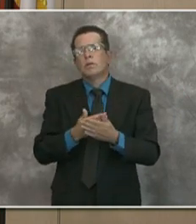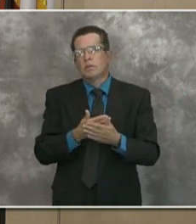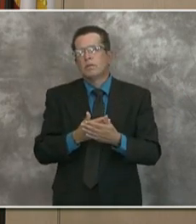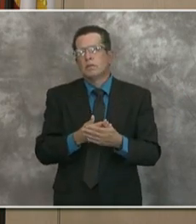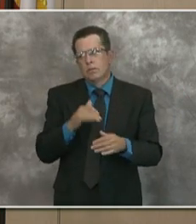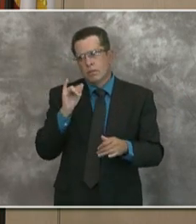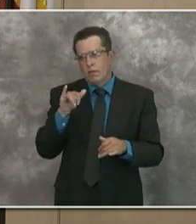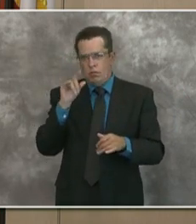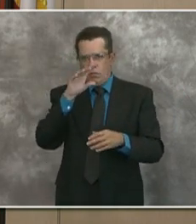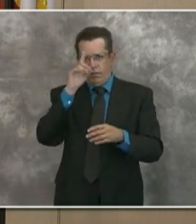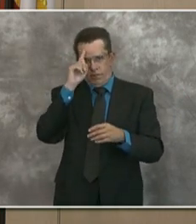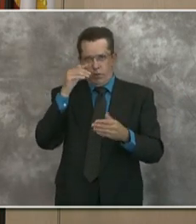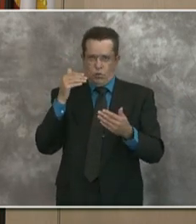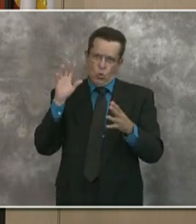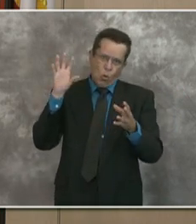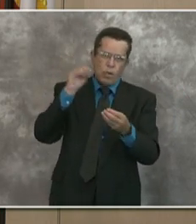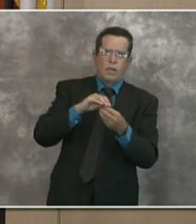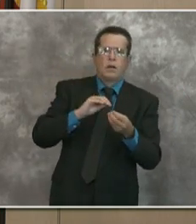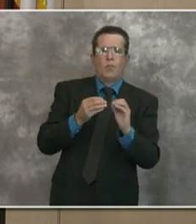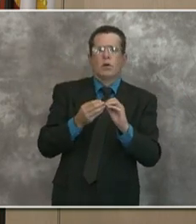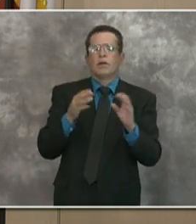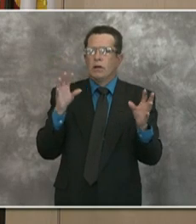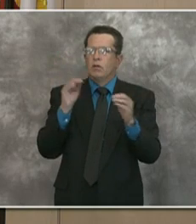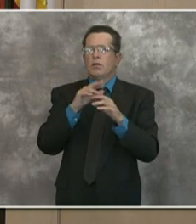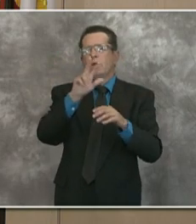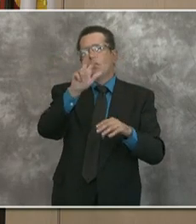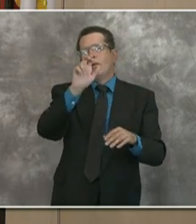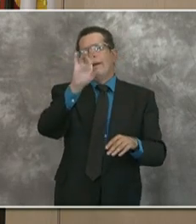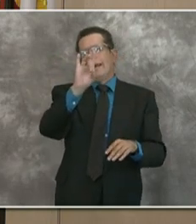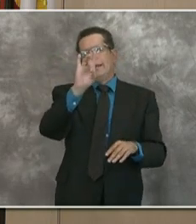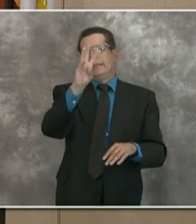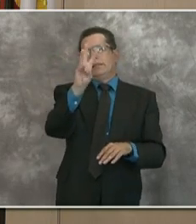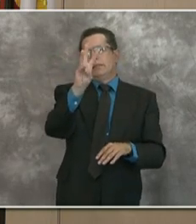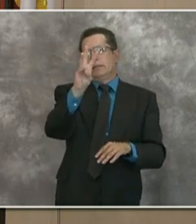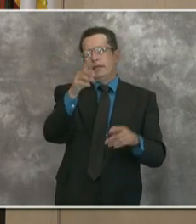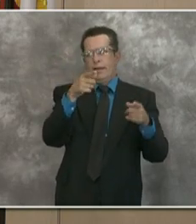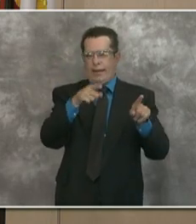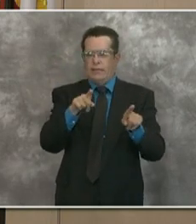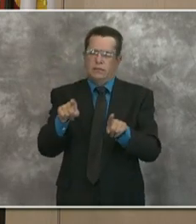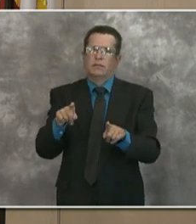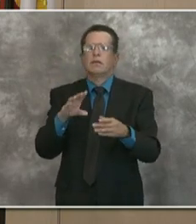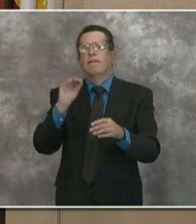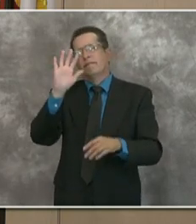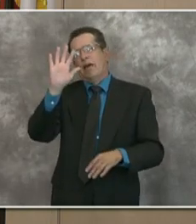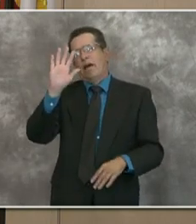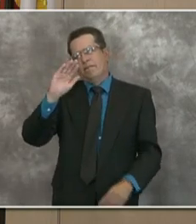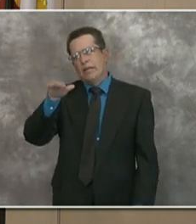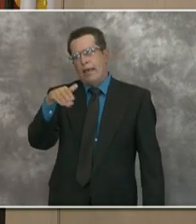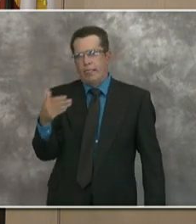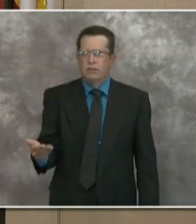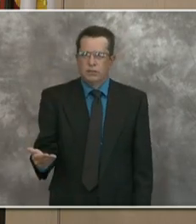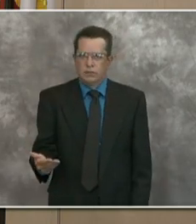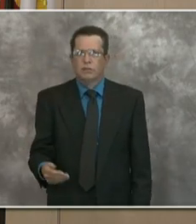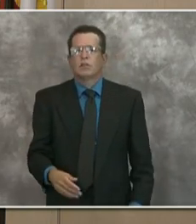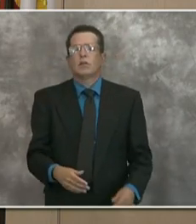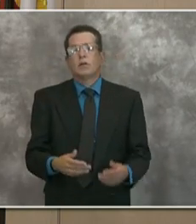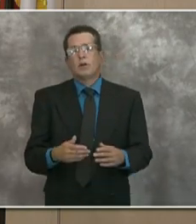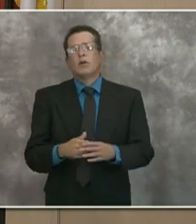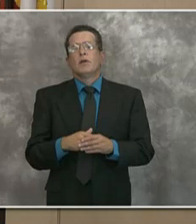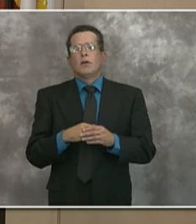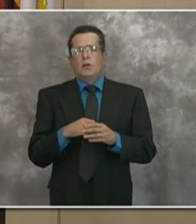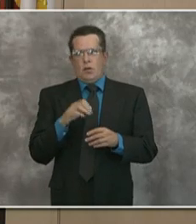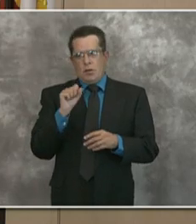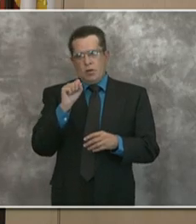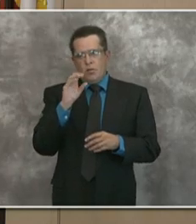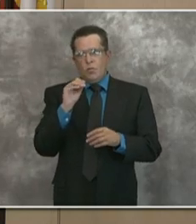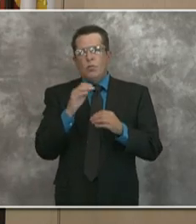of cases for this category includes 386 cases and 5 deaths. So as shared